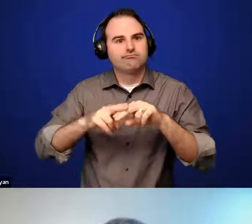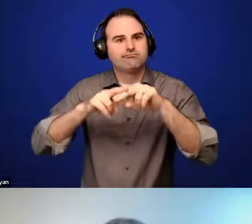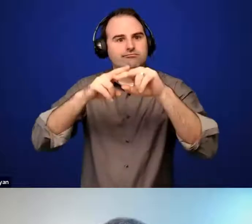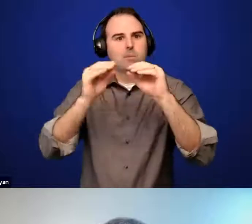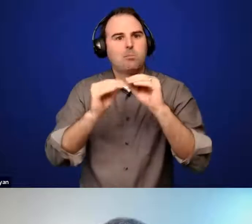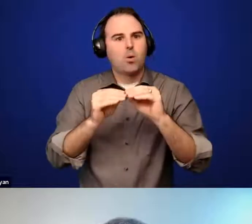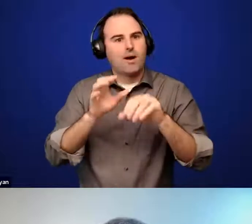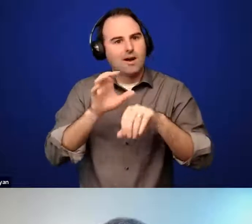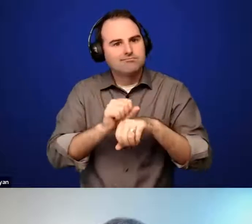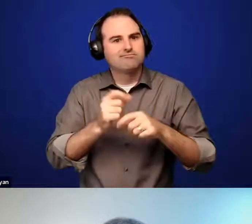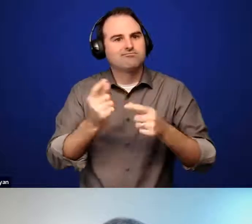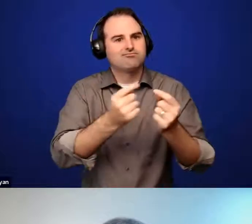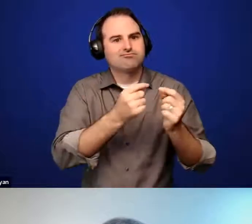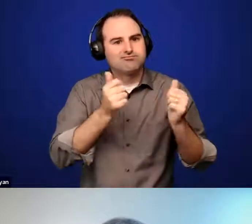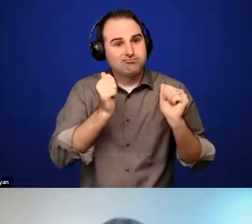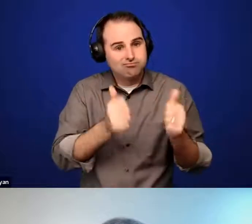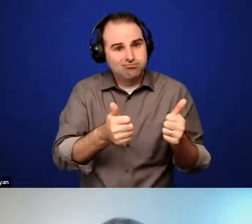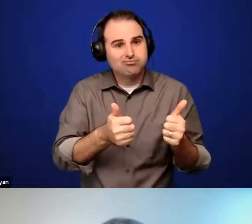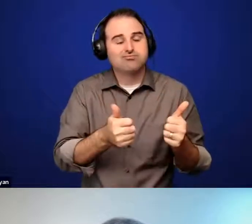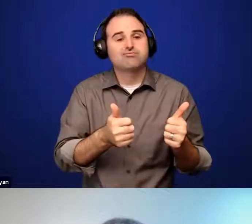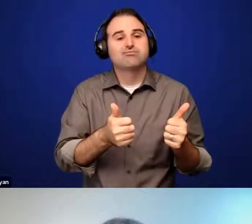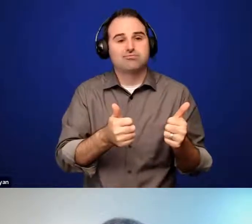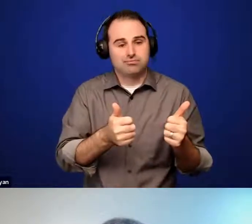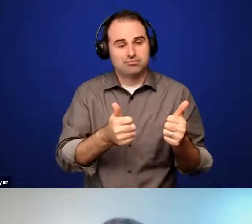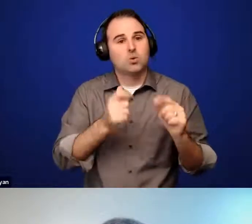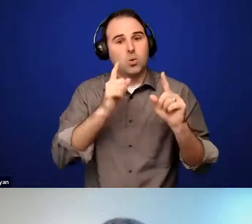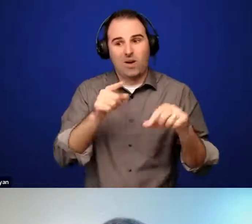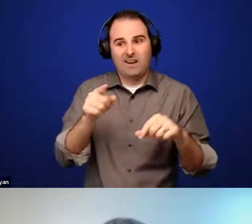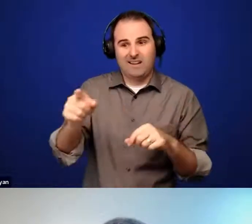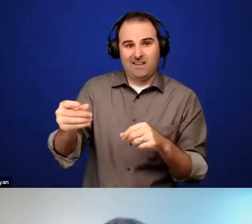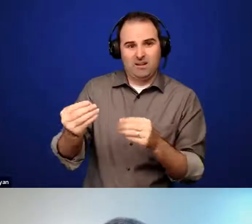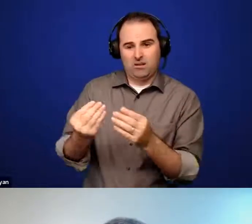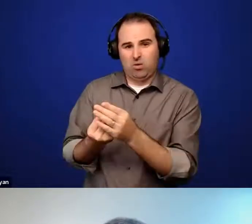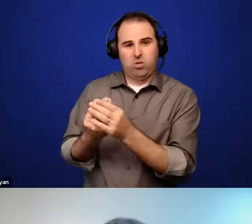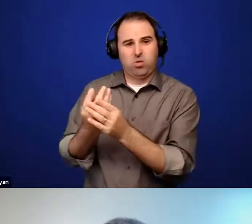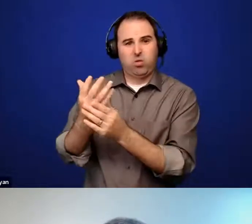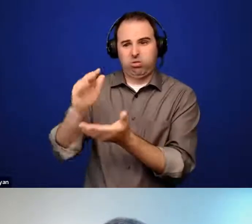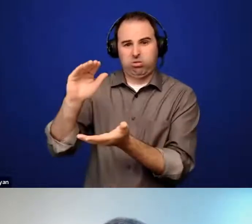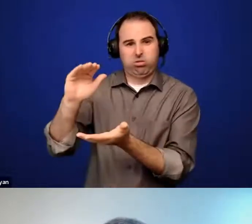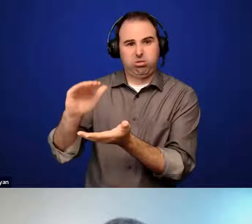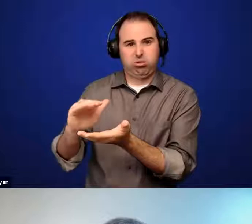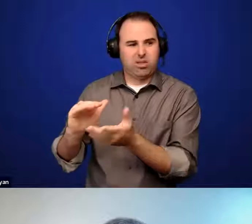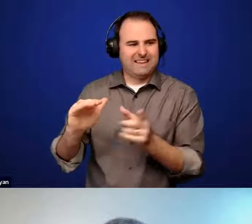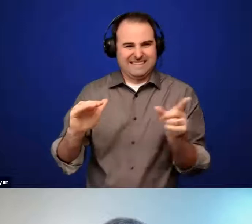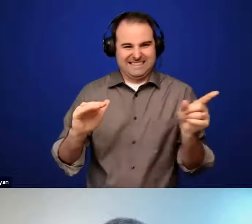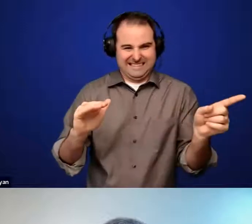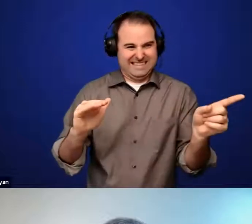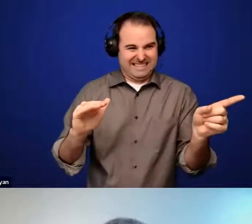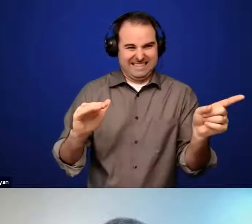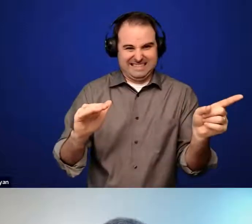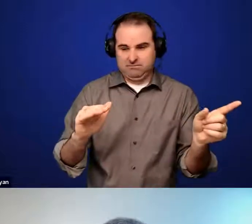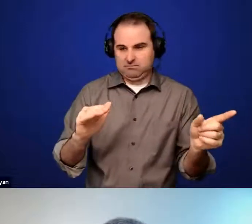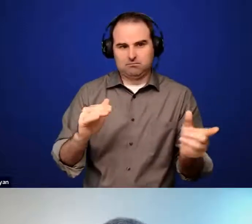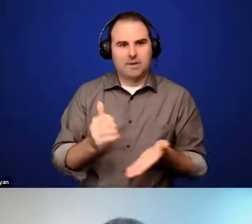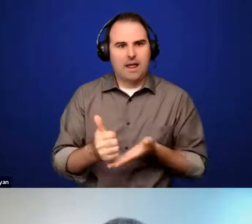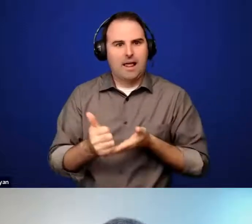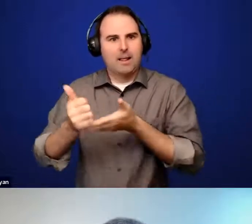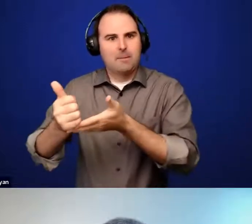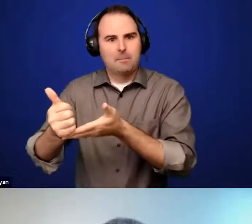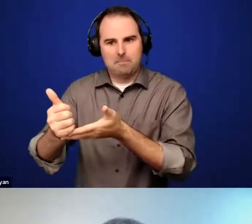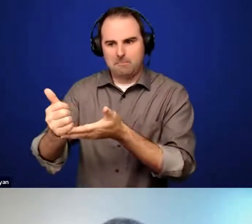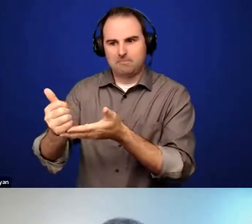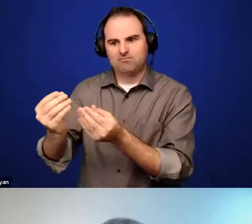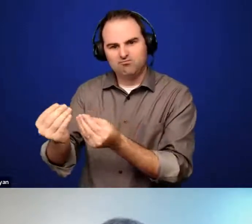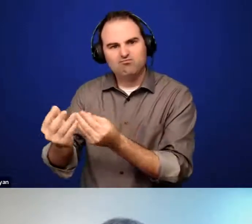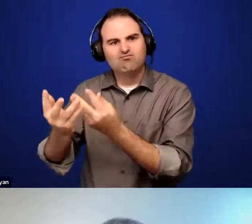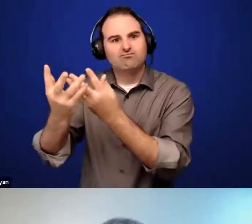can counter some of the bad effects that we see with climate change. So climate modeling, I would